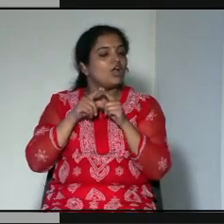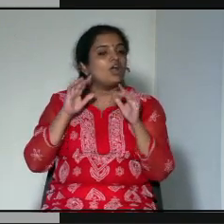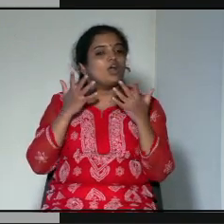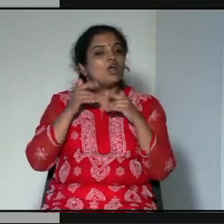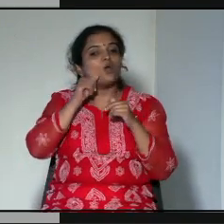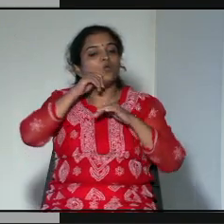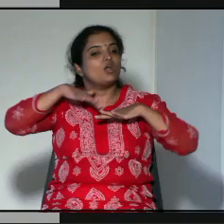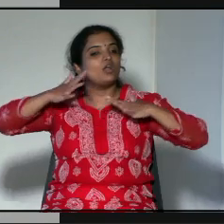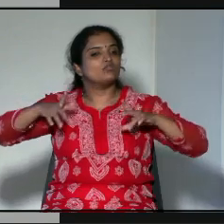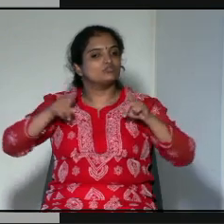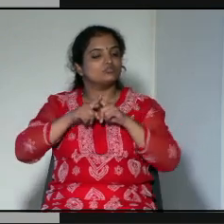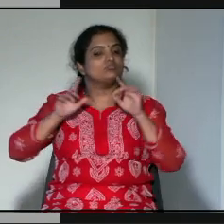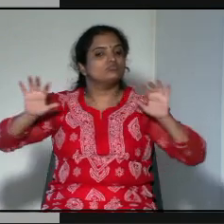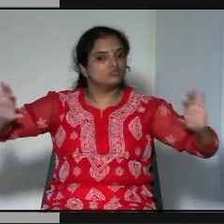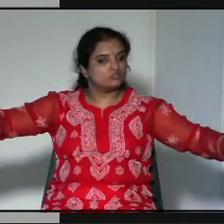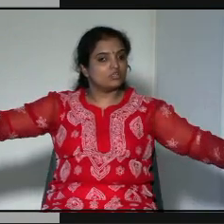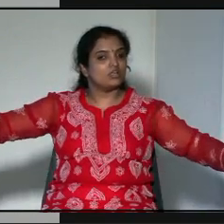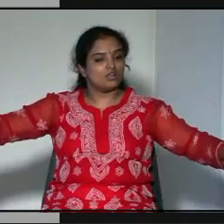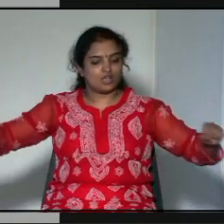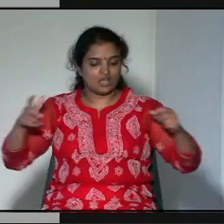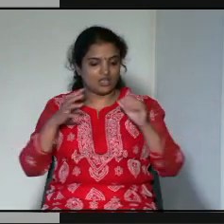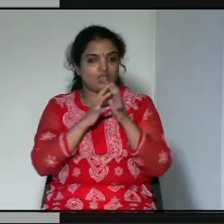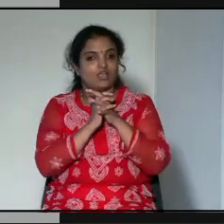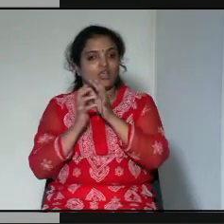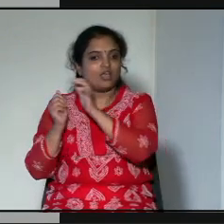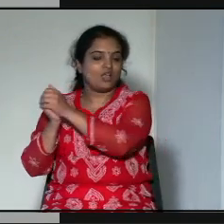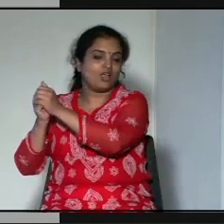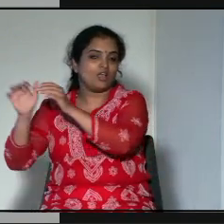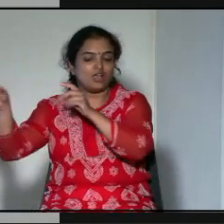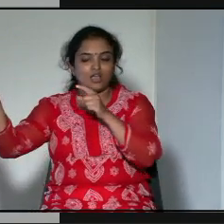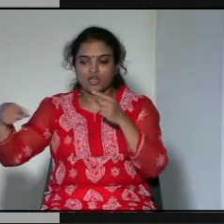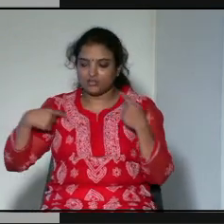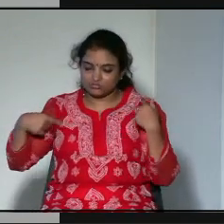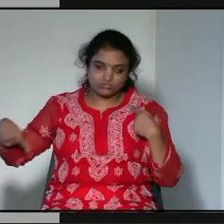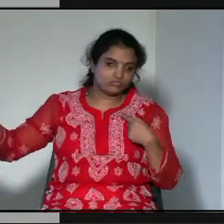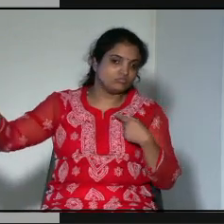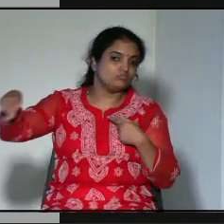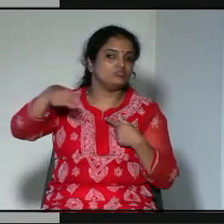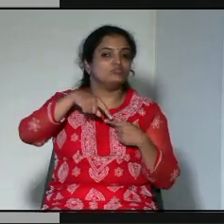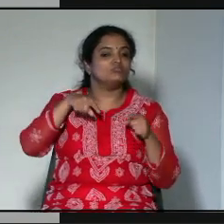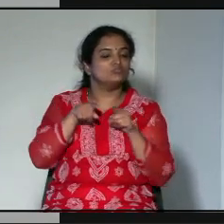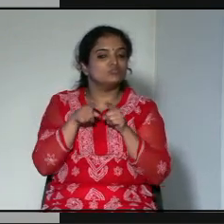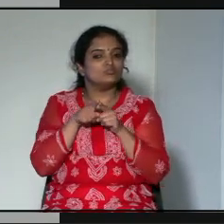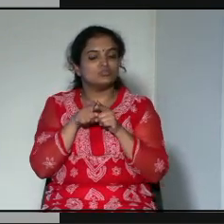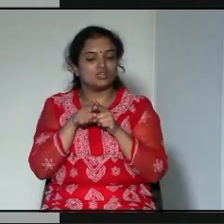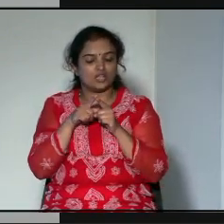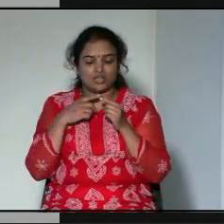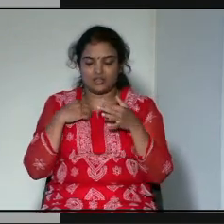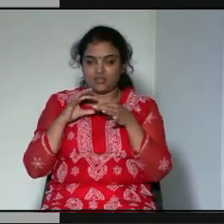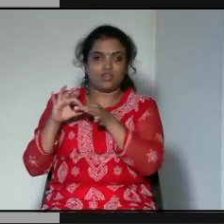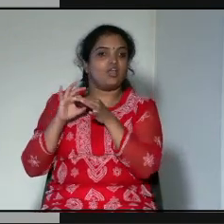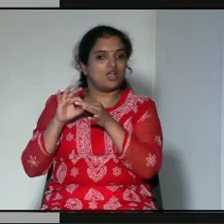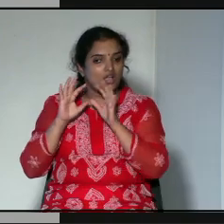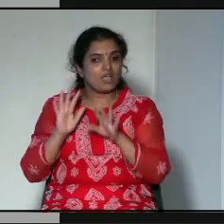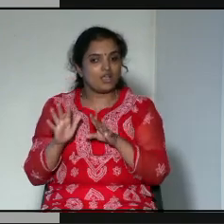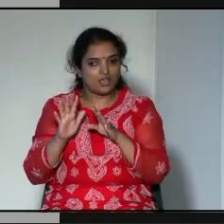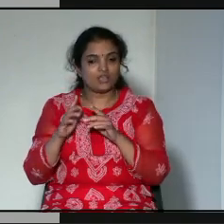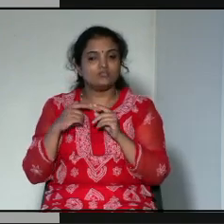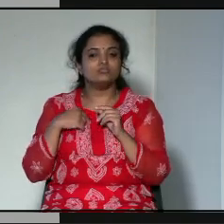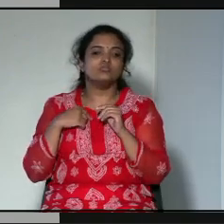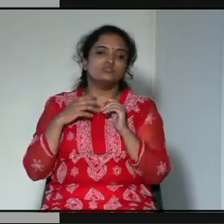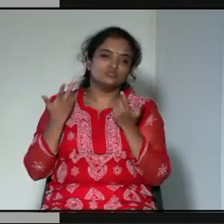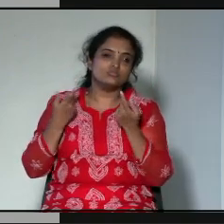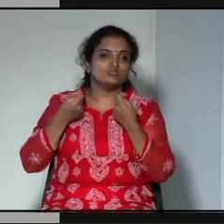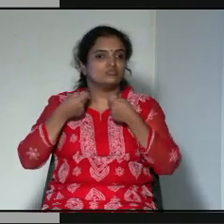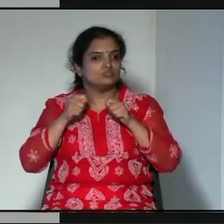the row. The empathy ingrained in a collective act of making and injuring oneself, tying each worker to